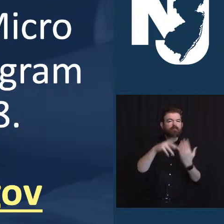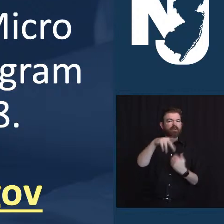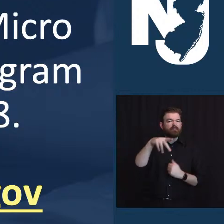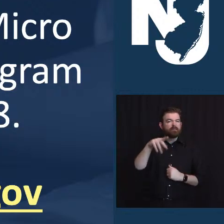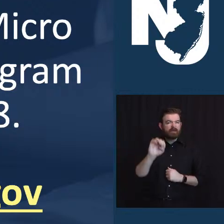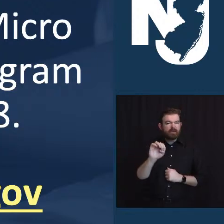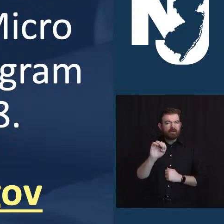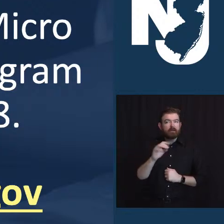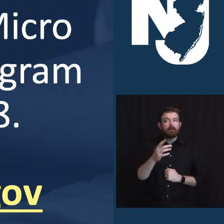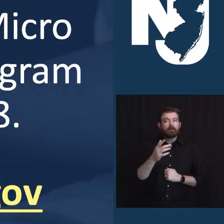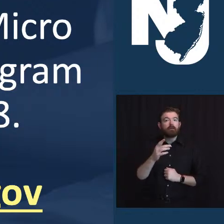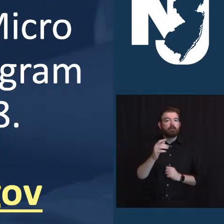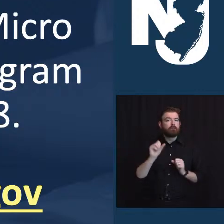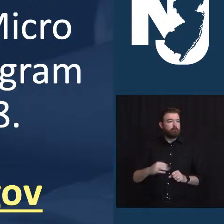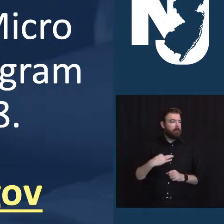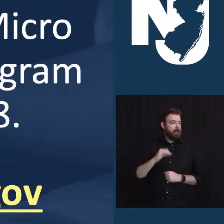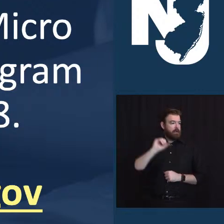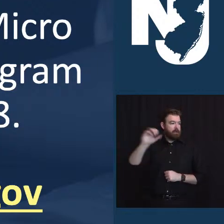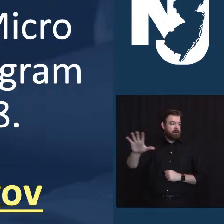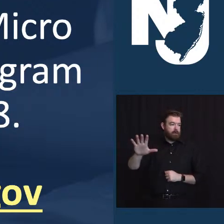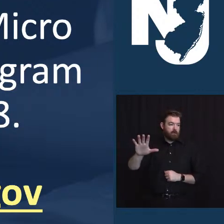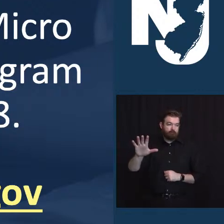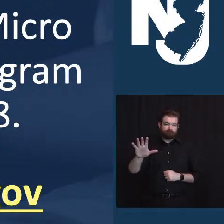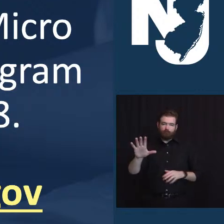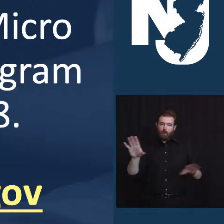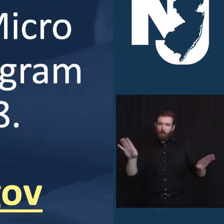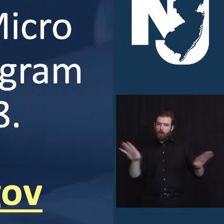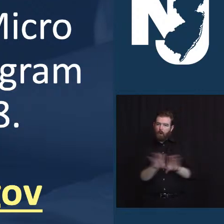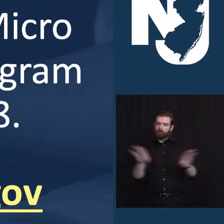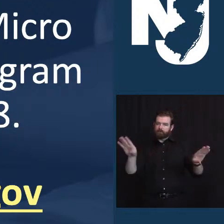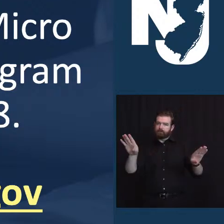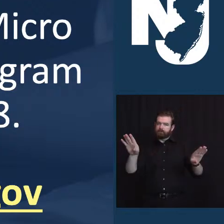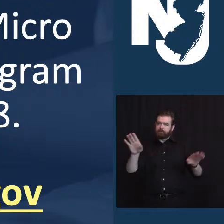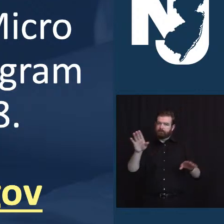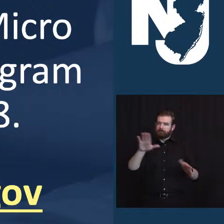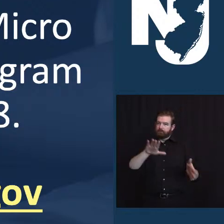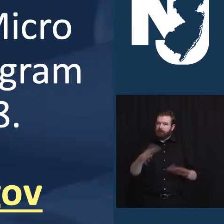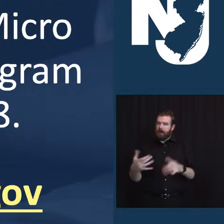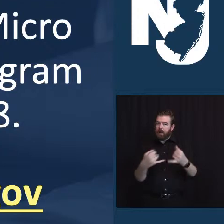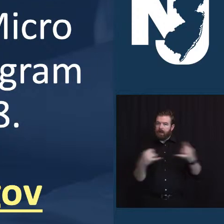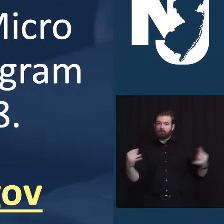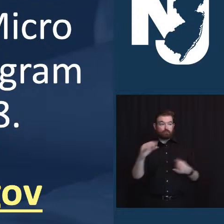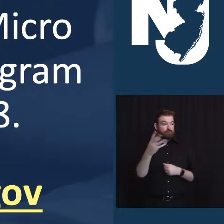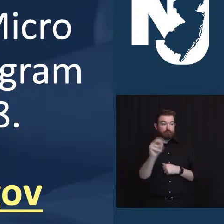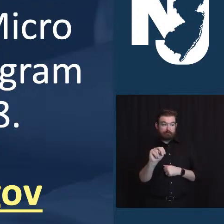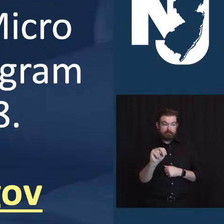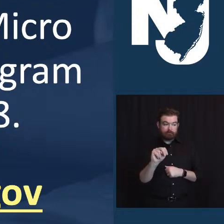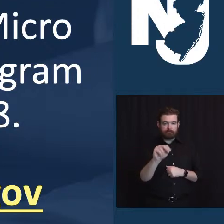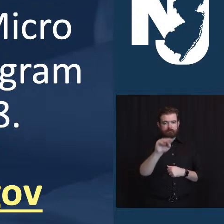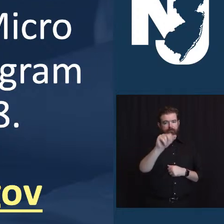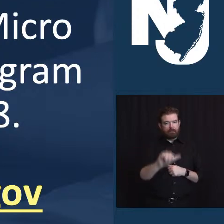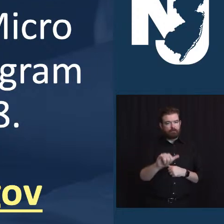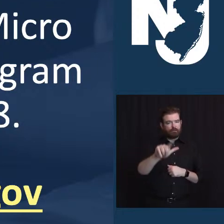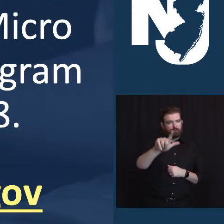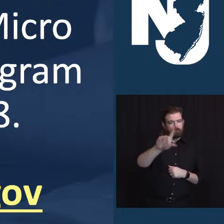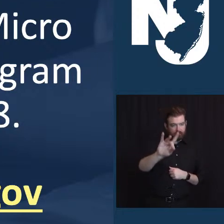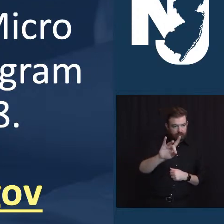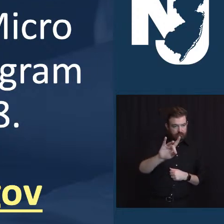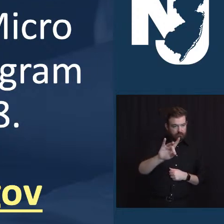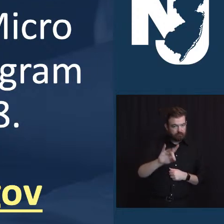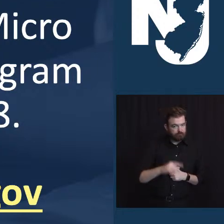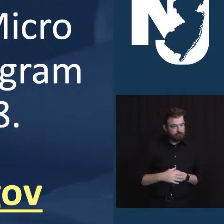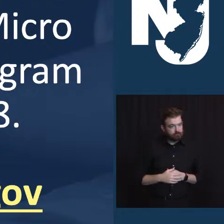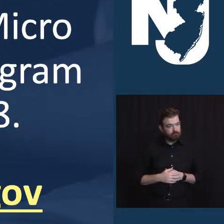the broad lifting of our indoor mask mandate occurring on Friday, as we noted, there are businesses where the requirement that workers continue